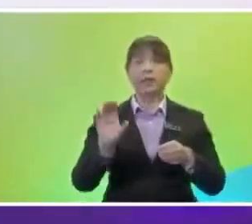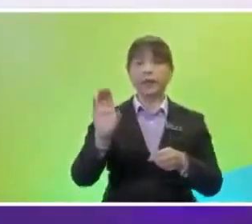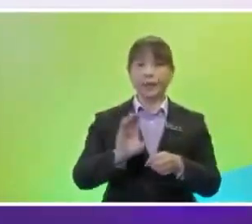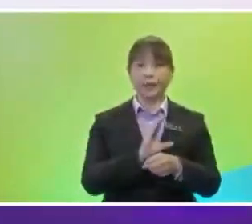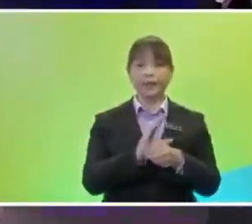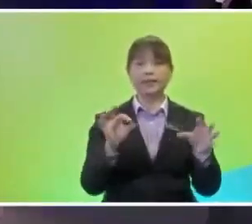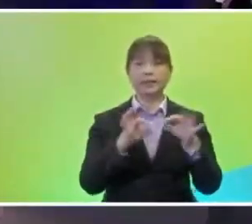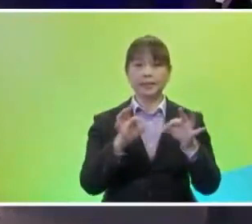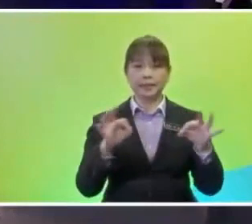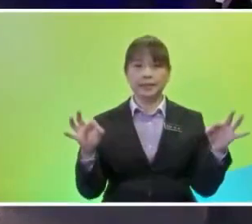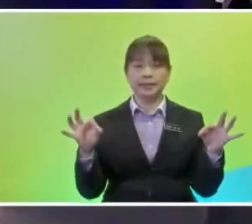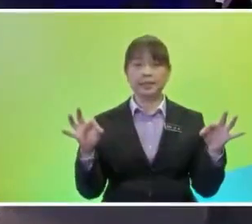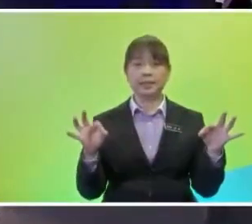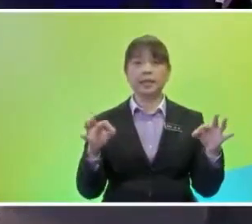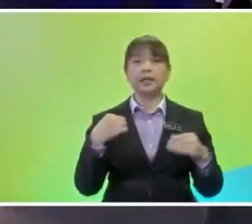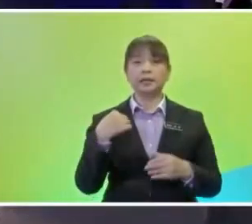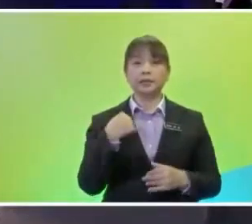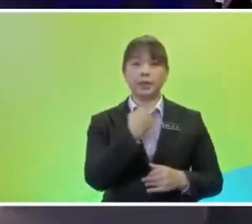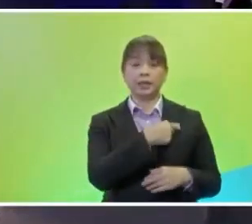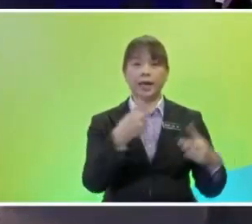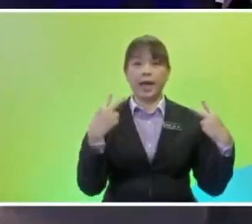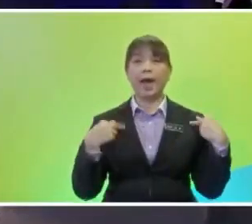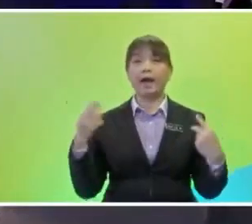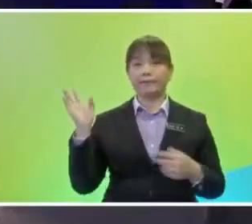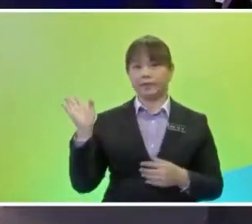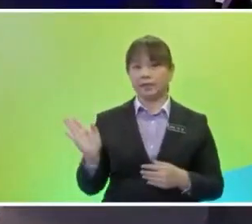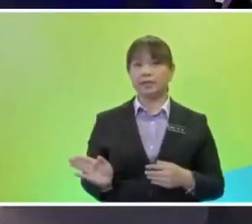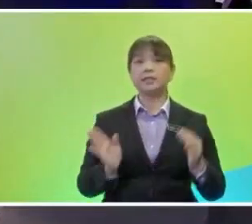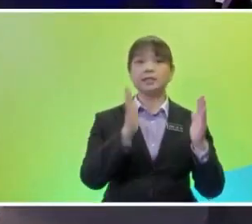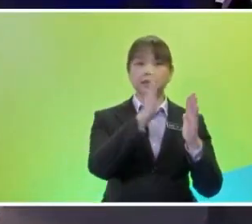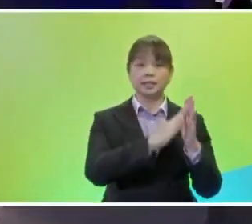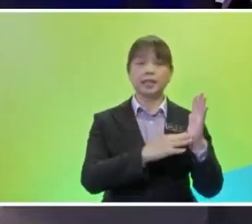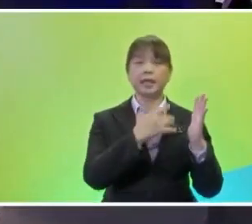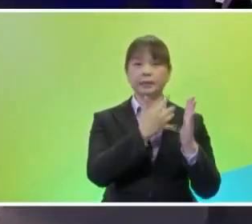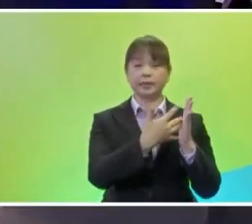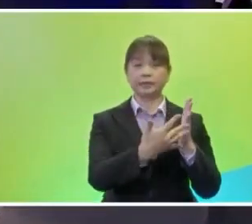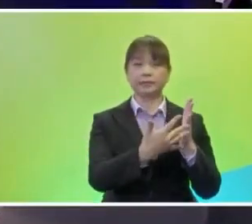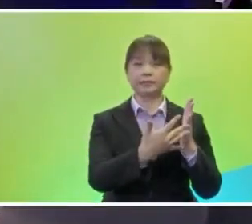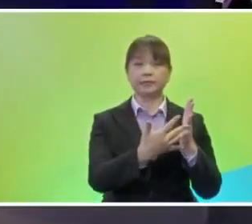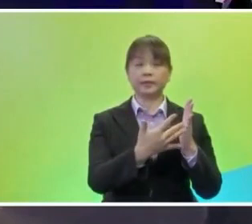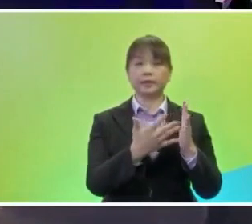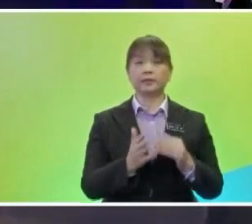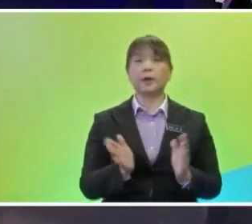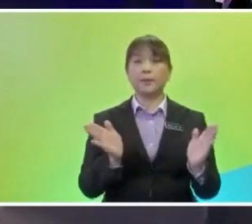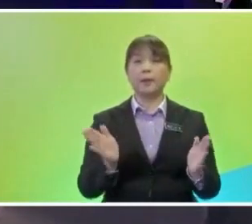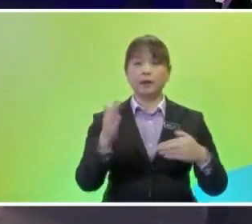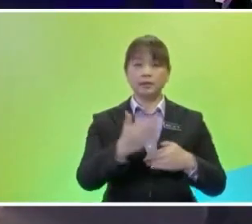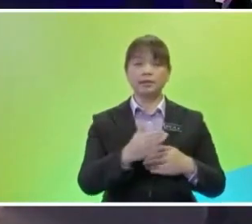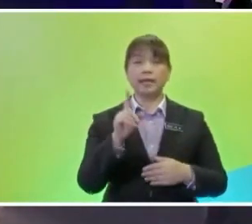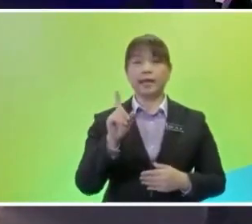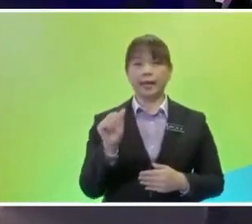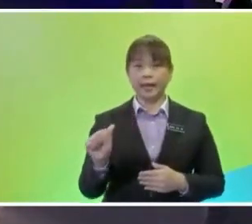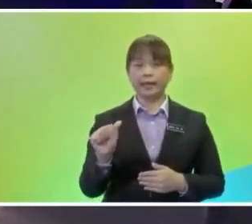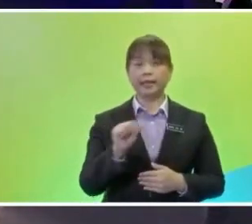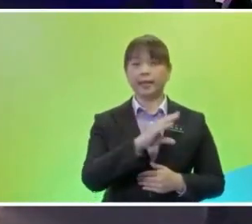this table prepared for everyone. All right. Okay, we have box A and box B. So you have to